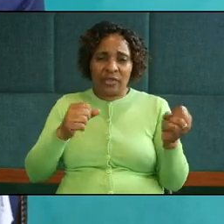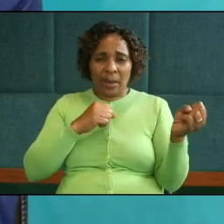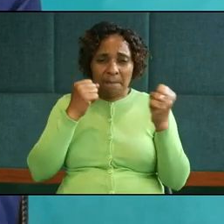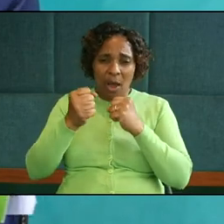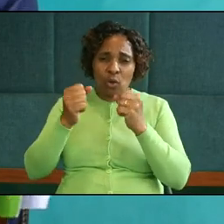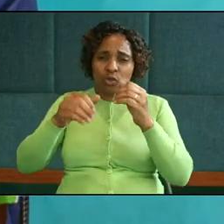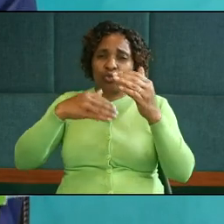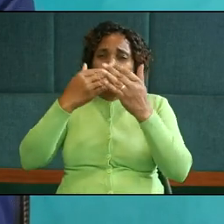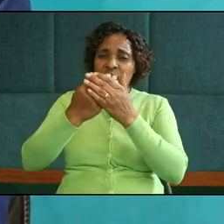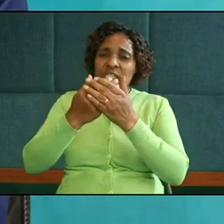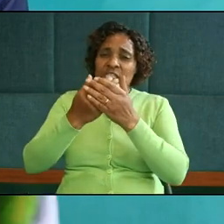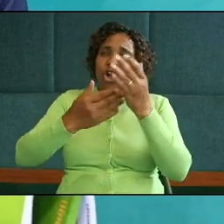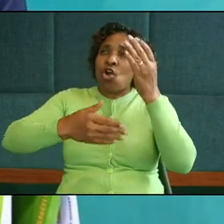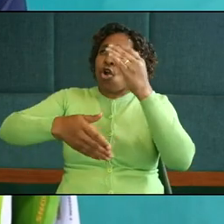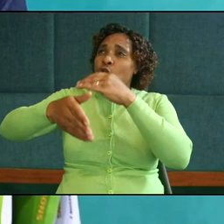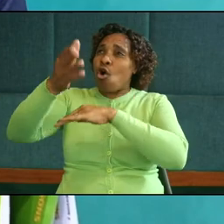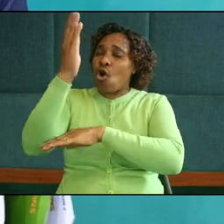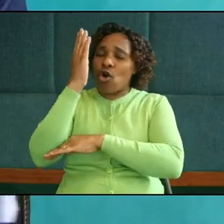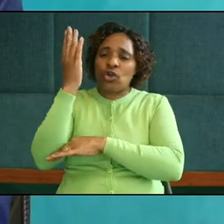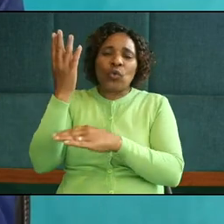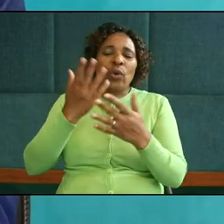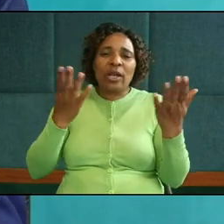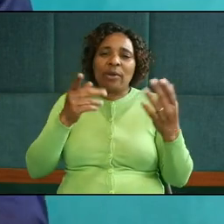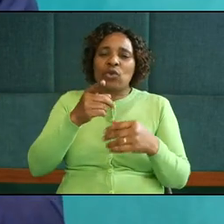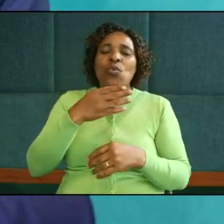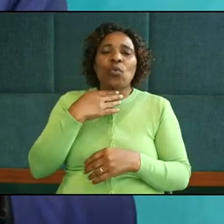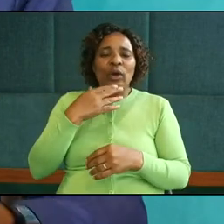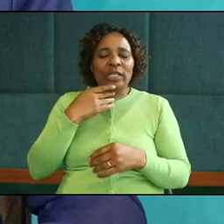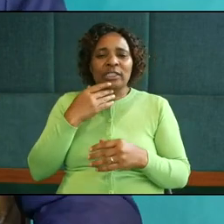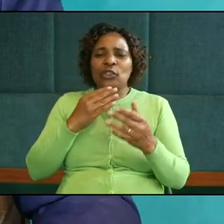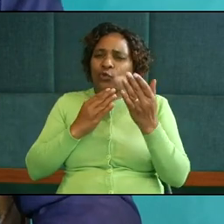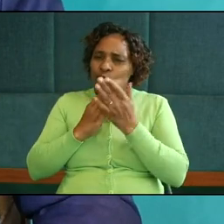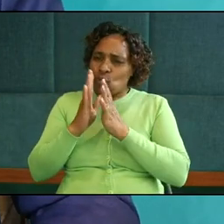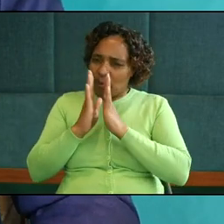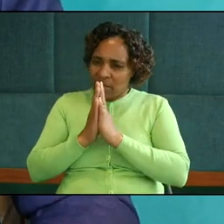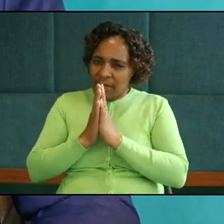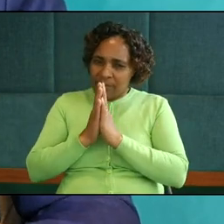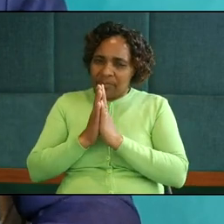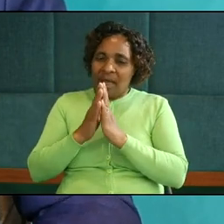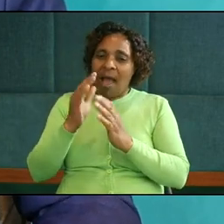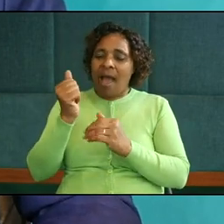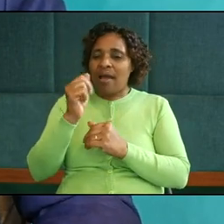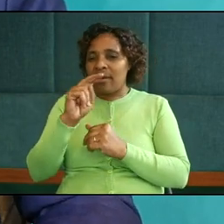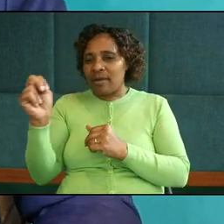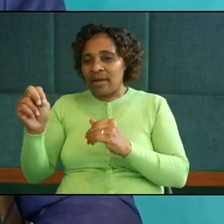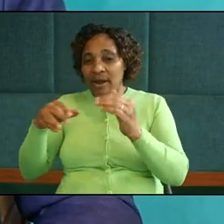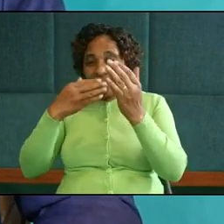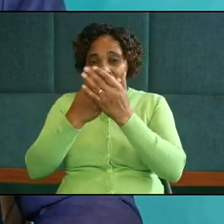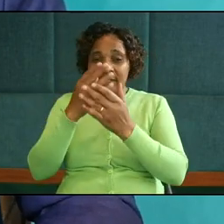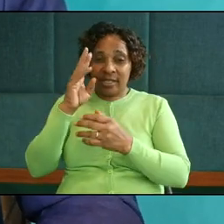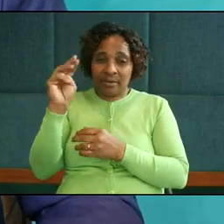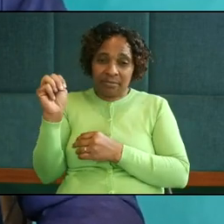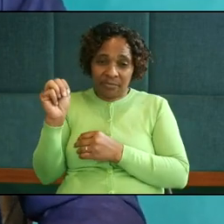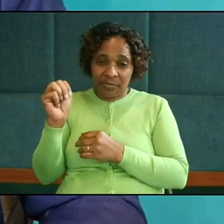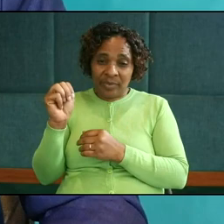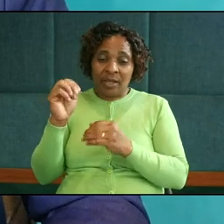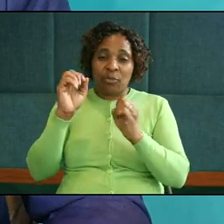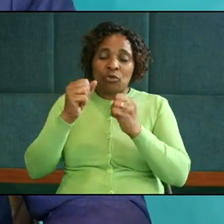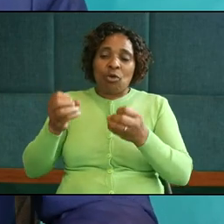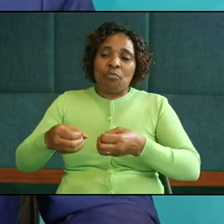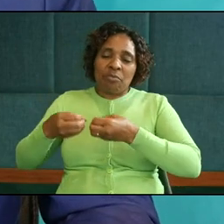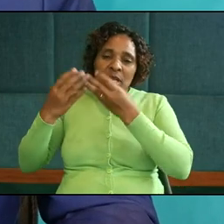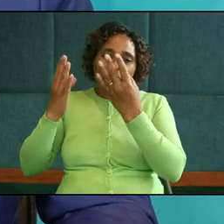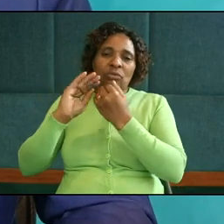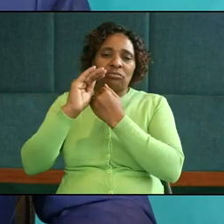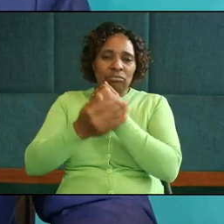him whenever you want, just by prayer, just by prayer. Hannah reached him, and by that, she was able to conceive miraculously.